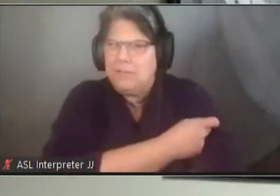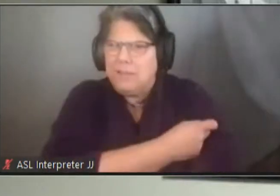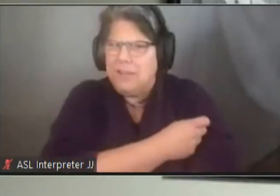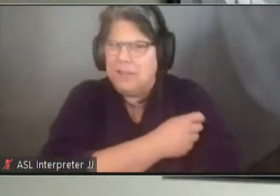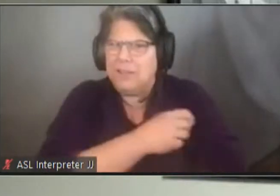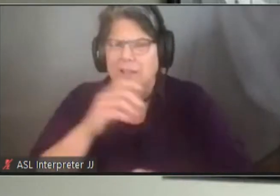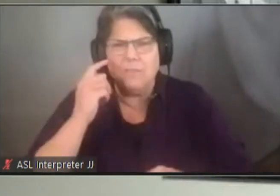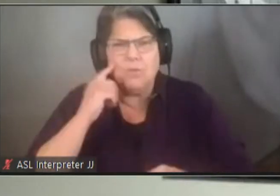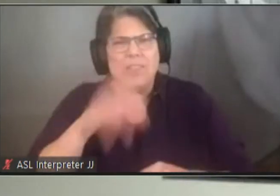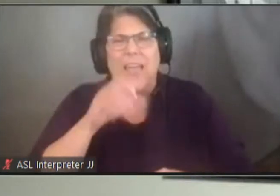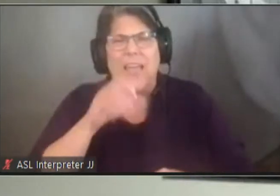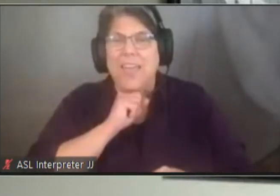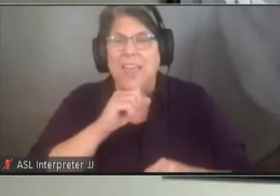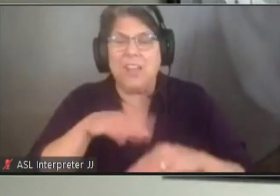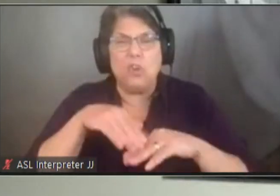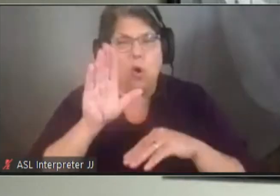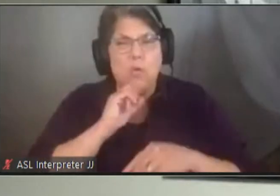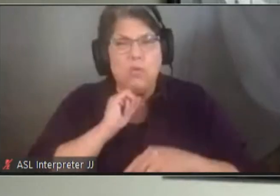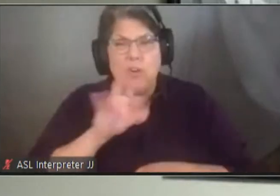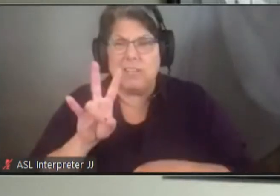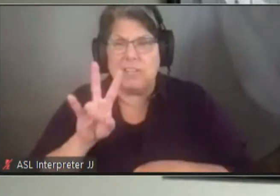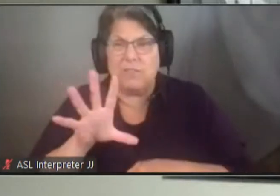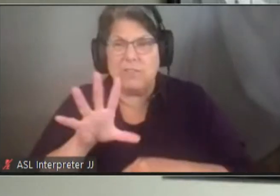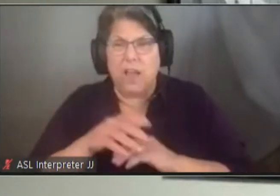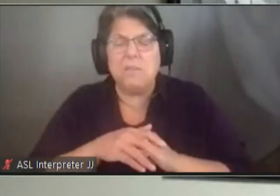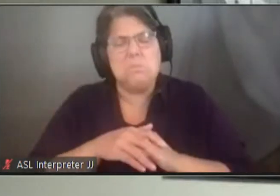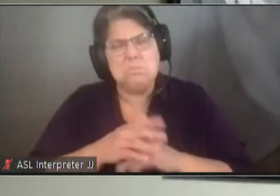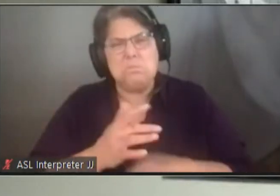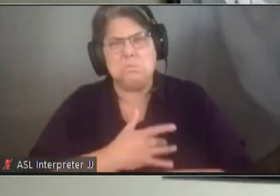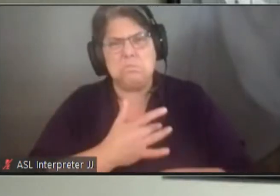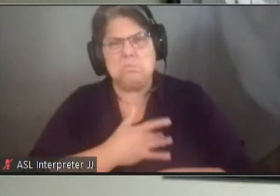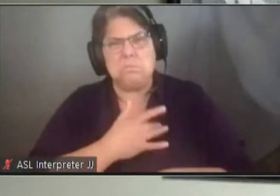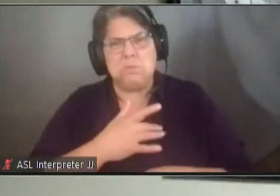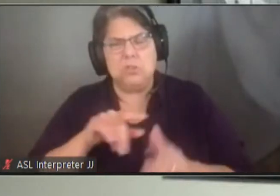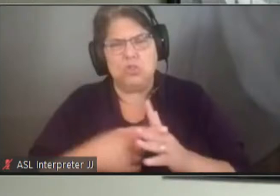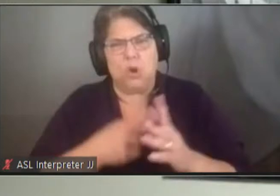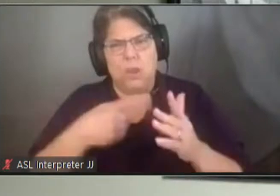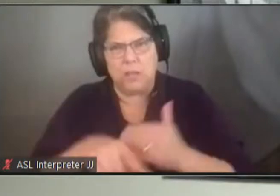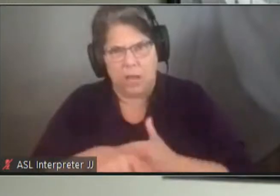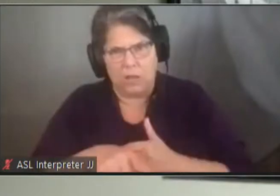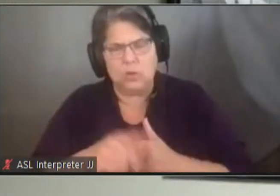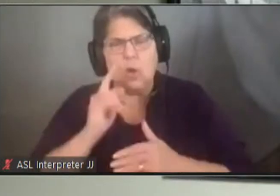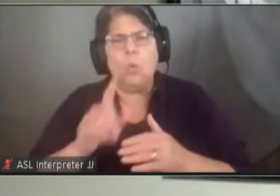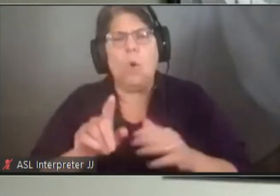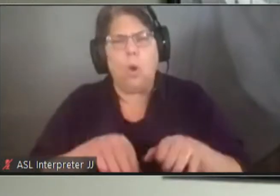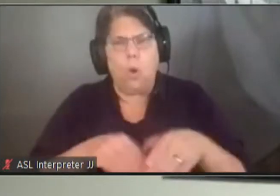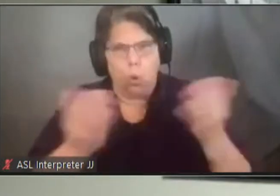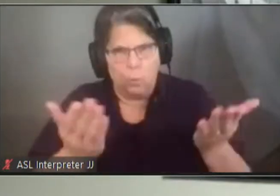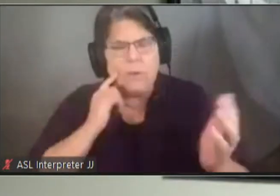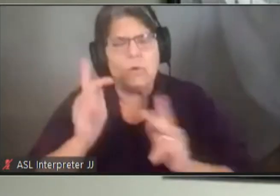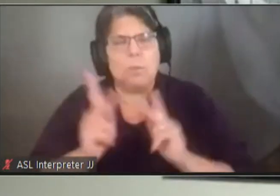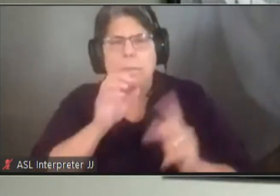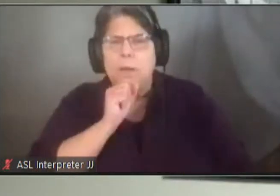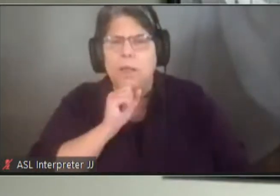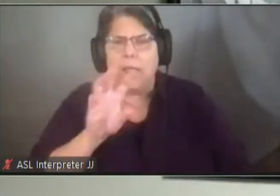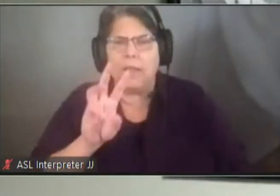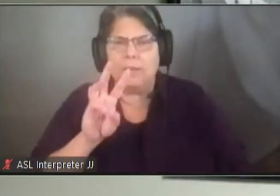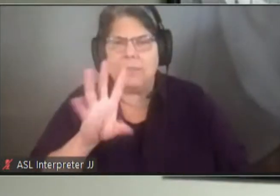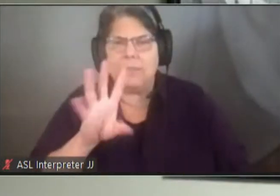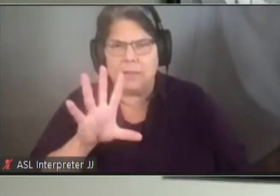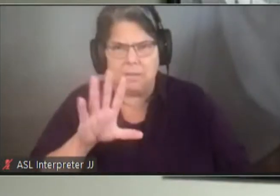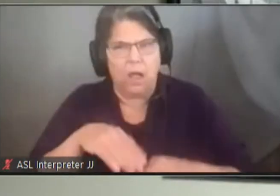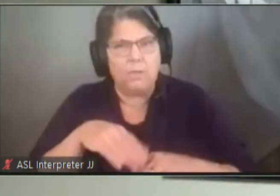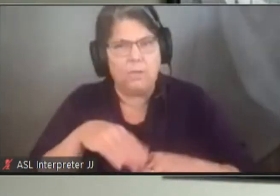over 75, so that beginning next week, we'll be opening stepwise to those over 65. And then by